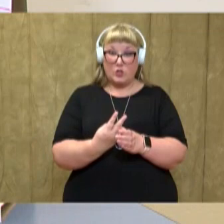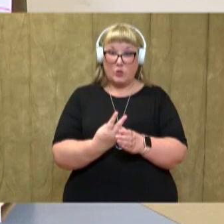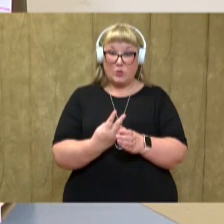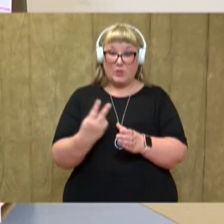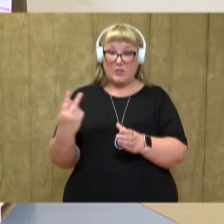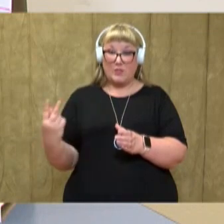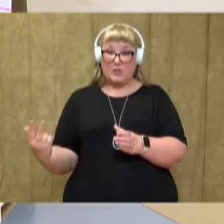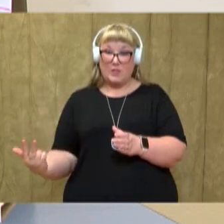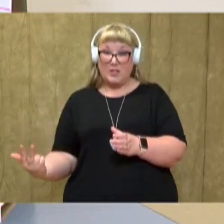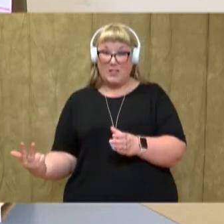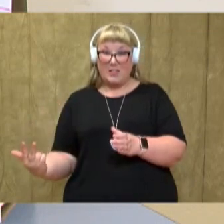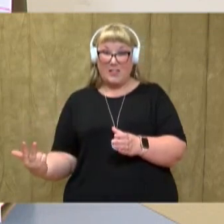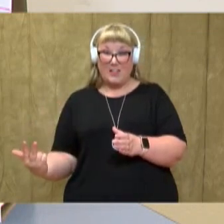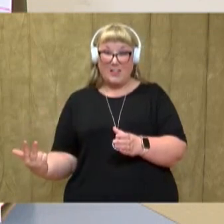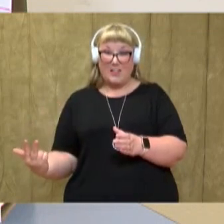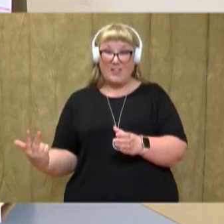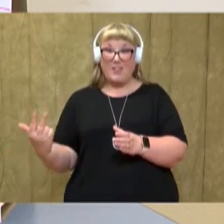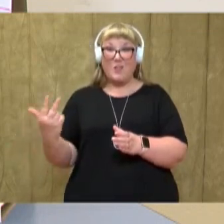2,